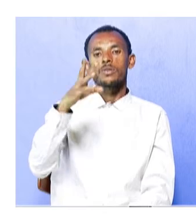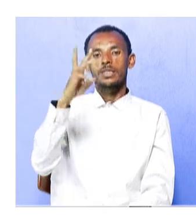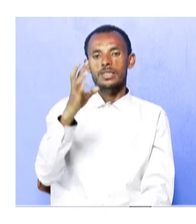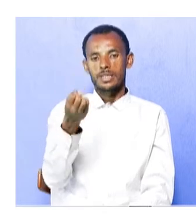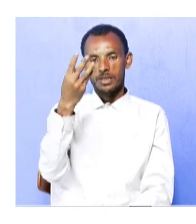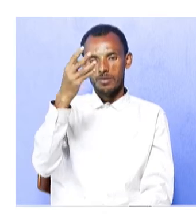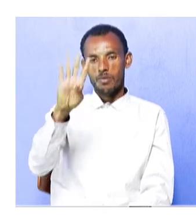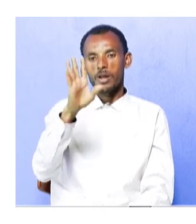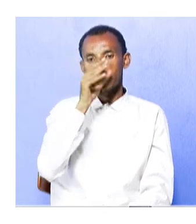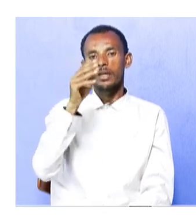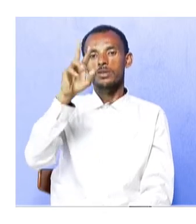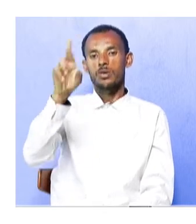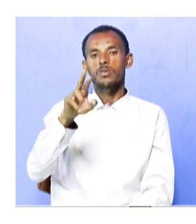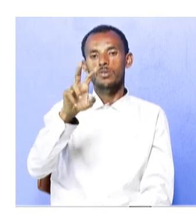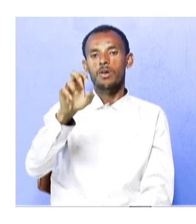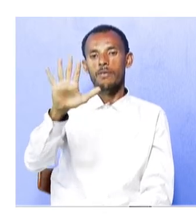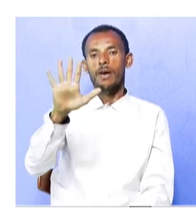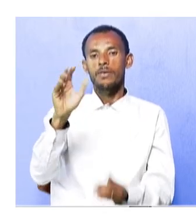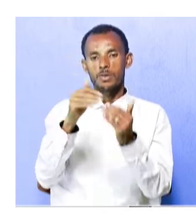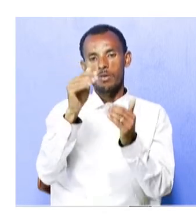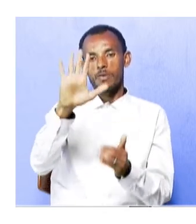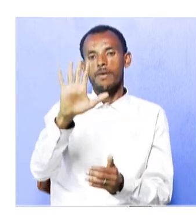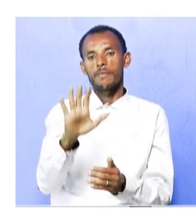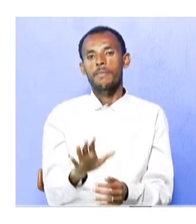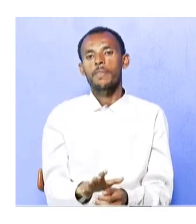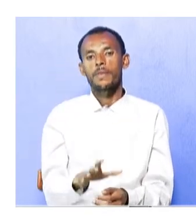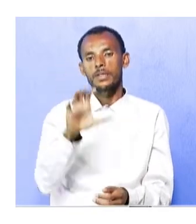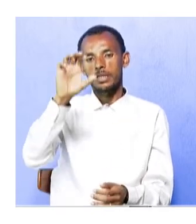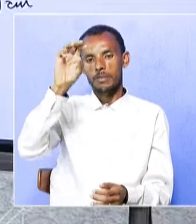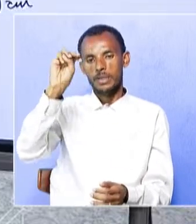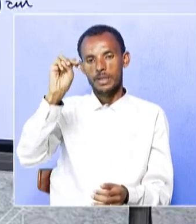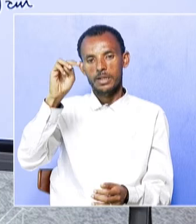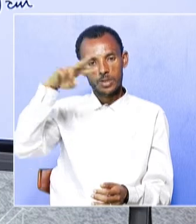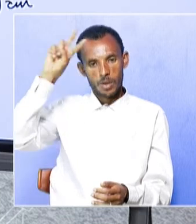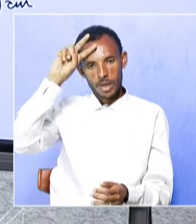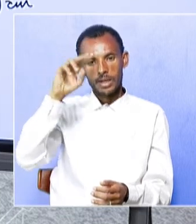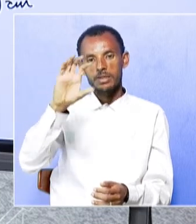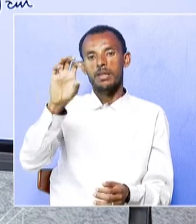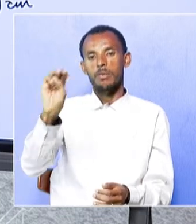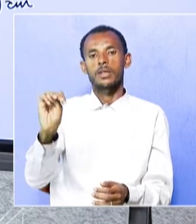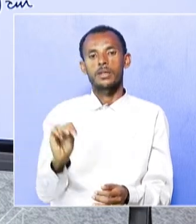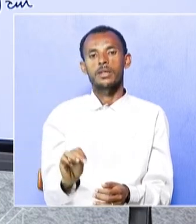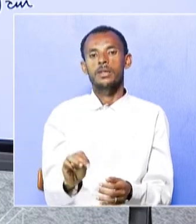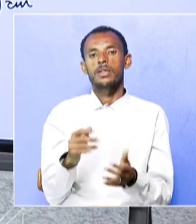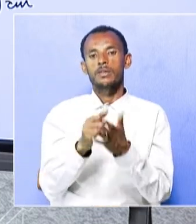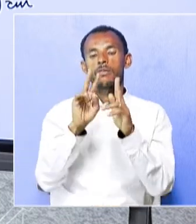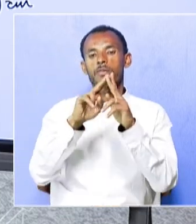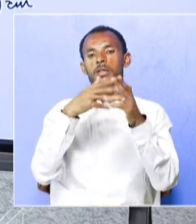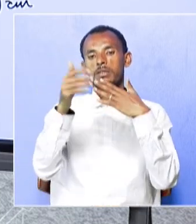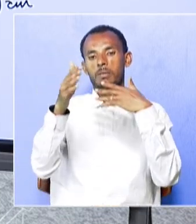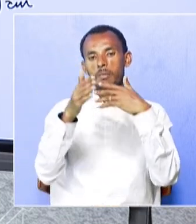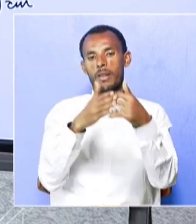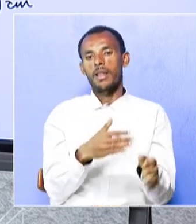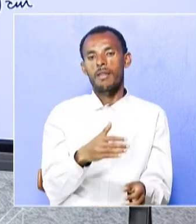of 25 is 5. Then the centimeter square can be taken out as centimeter. Now it's a very simple